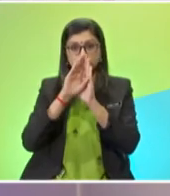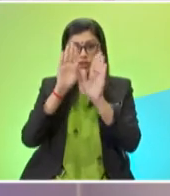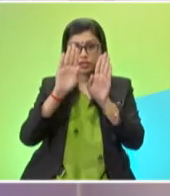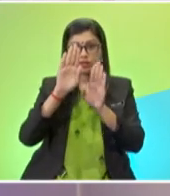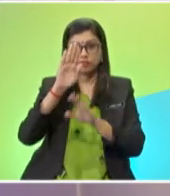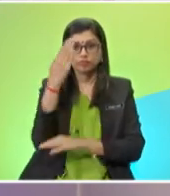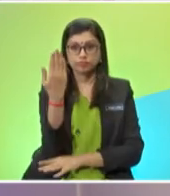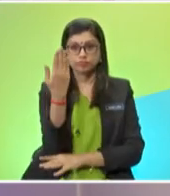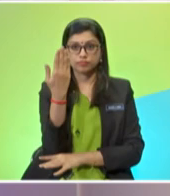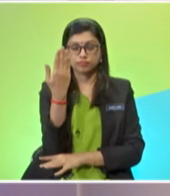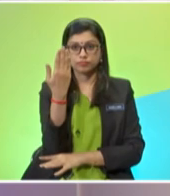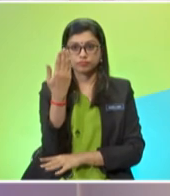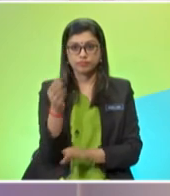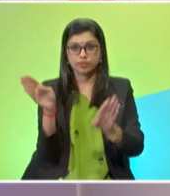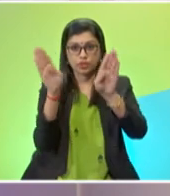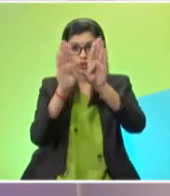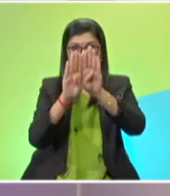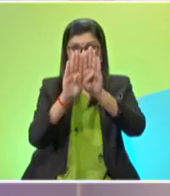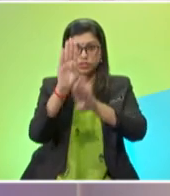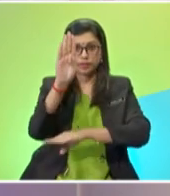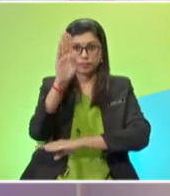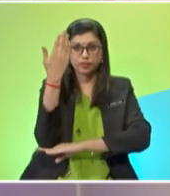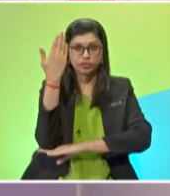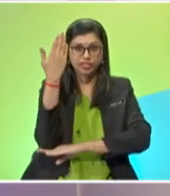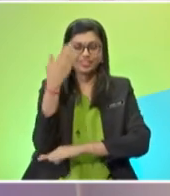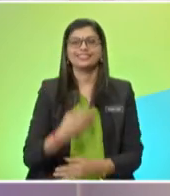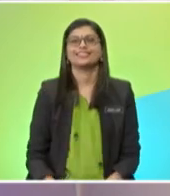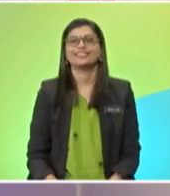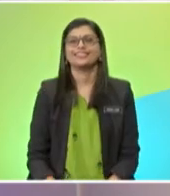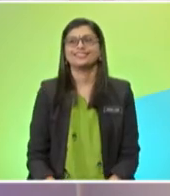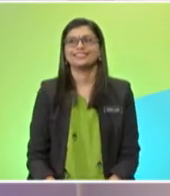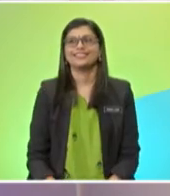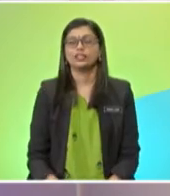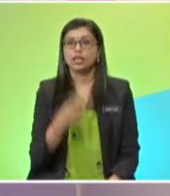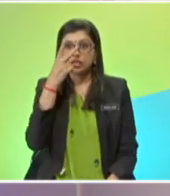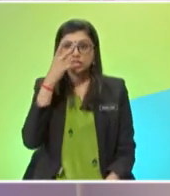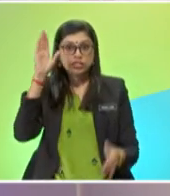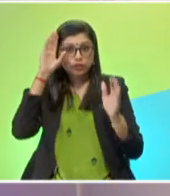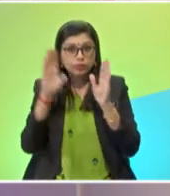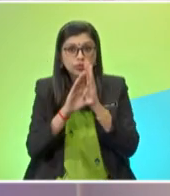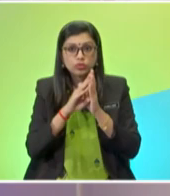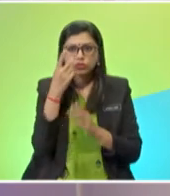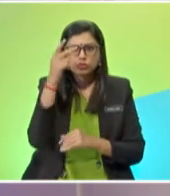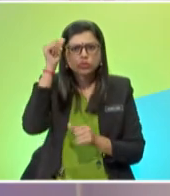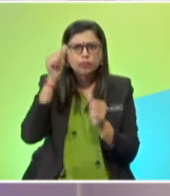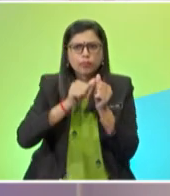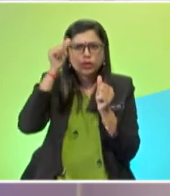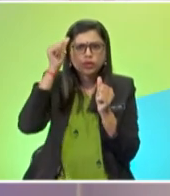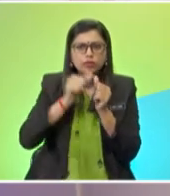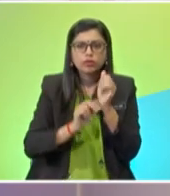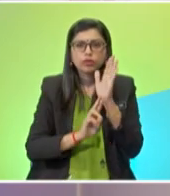guess because it's a memory game, okay? We try to look again, okay? And try to remember. A